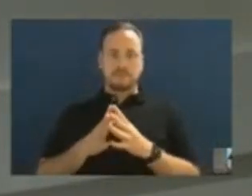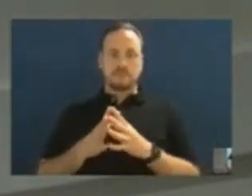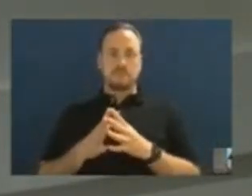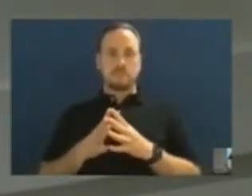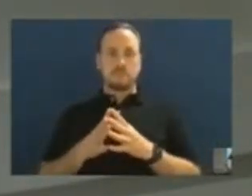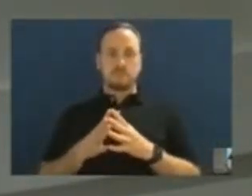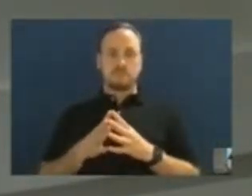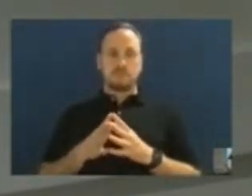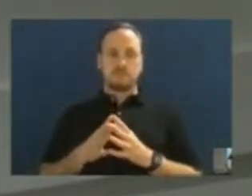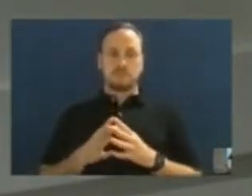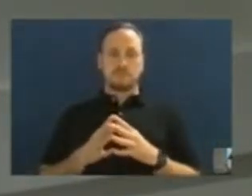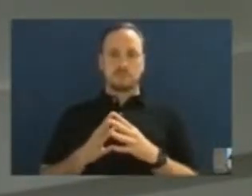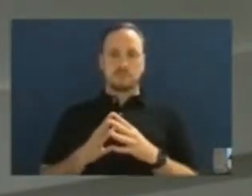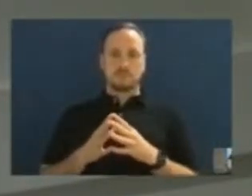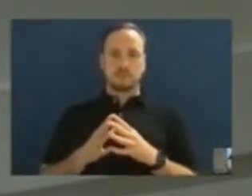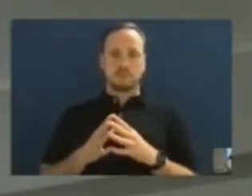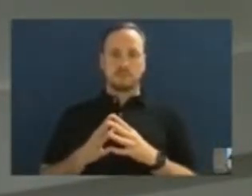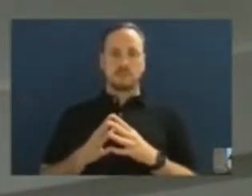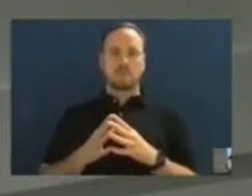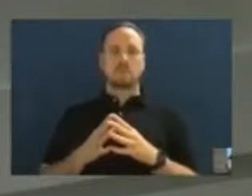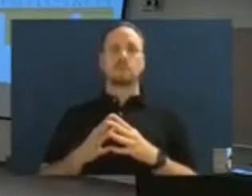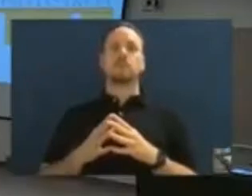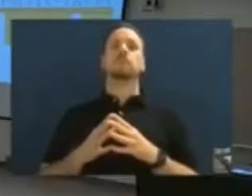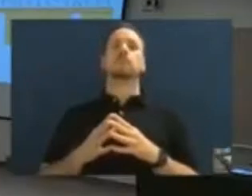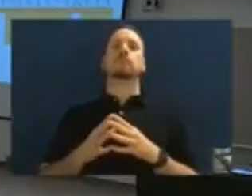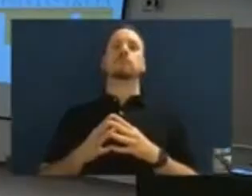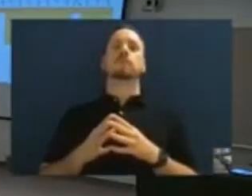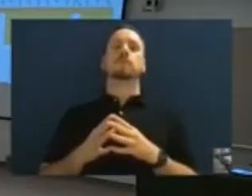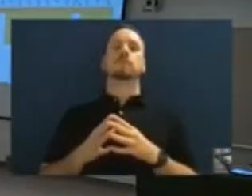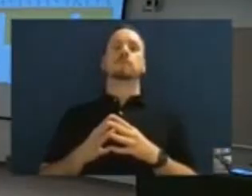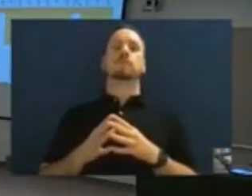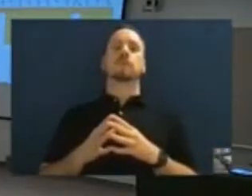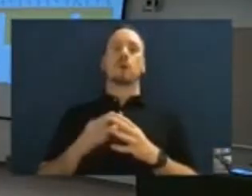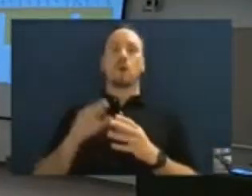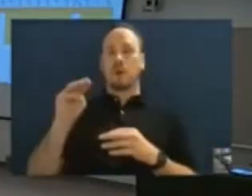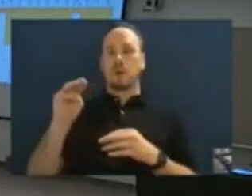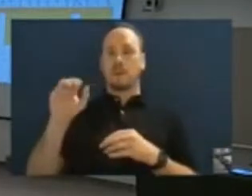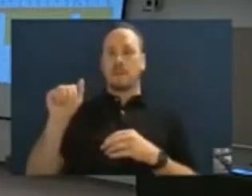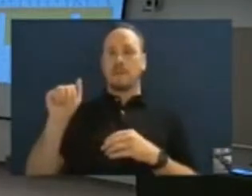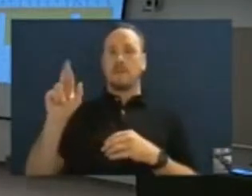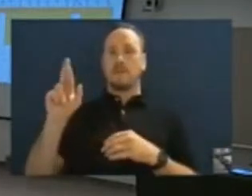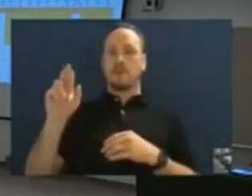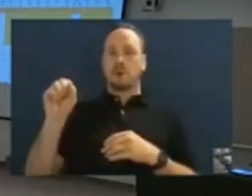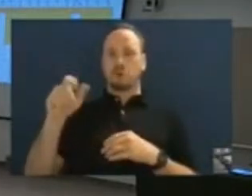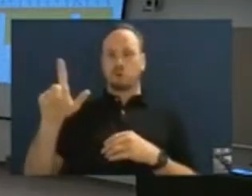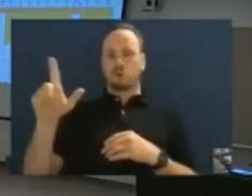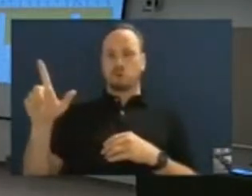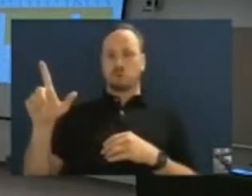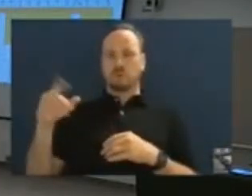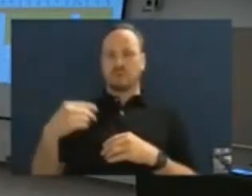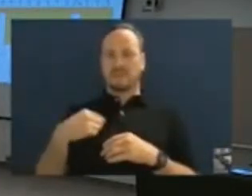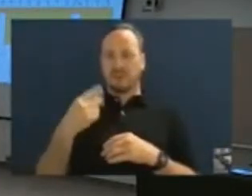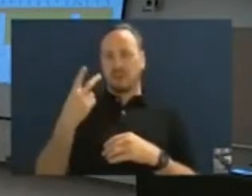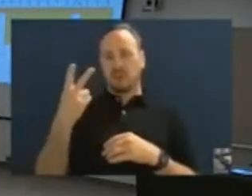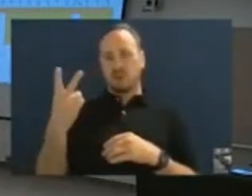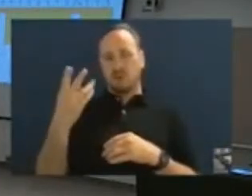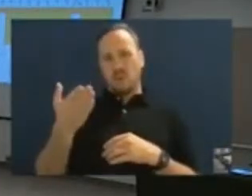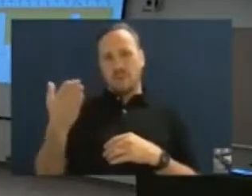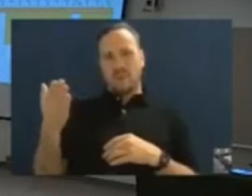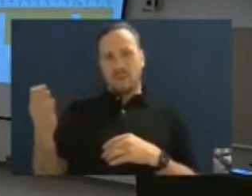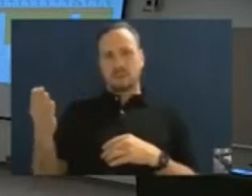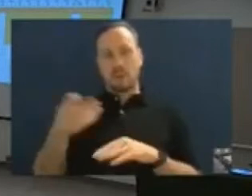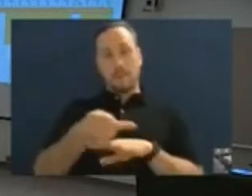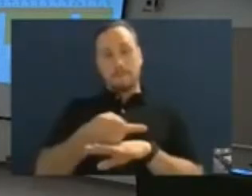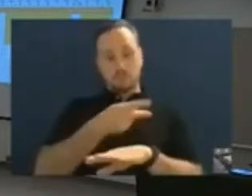Ms. Marshall? I want to, two things in terms of clarifying. The pre-K students, that